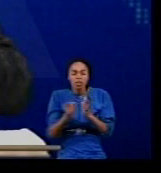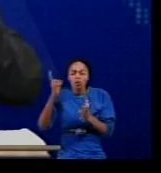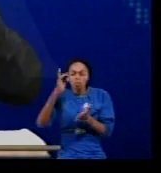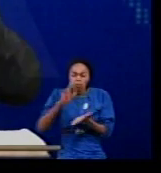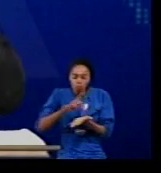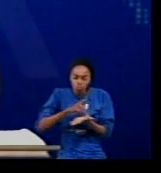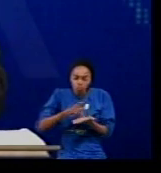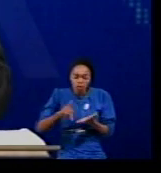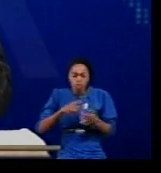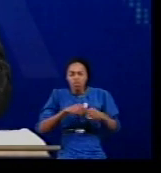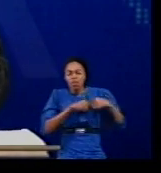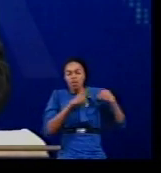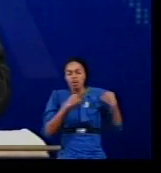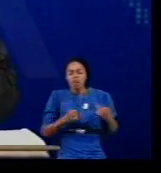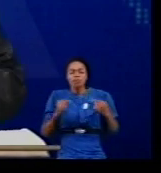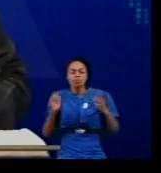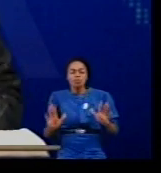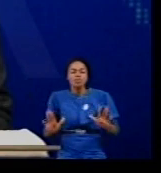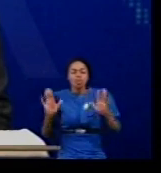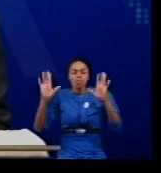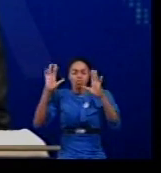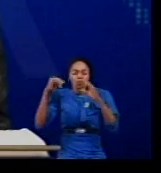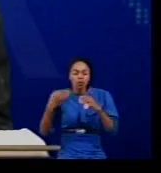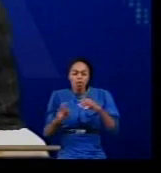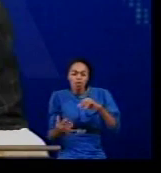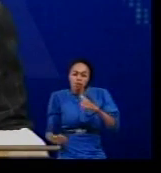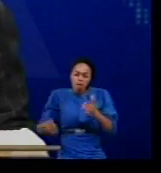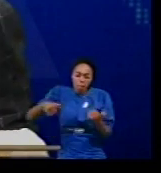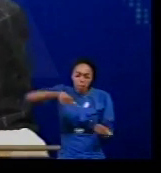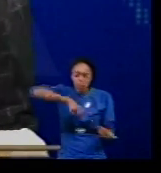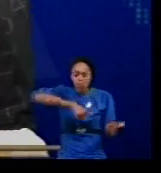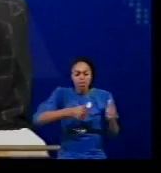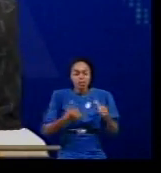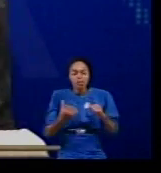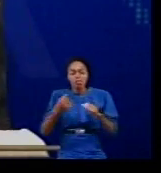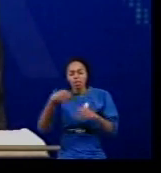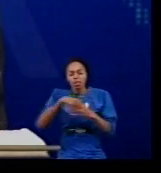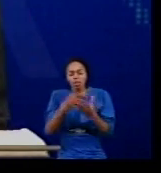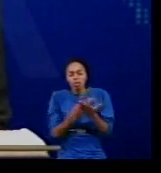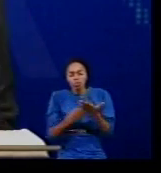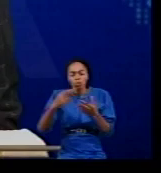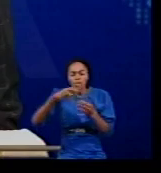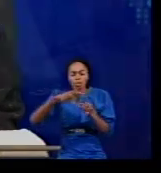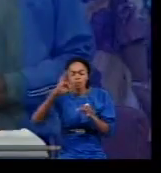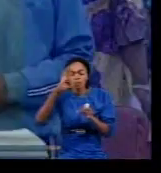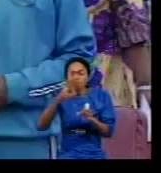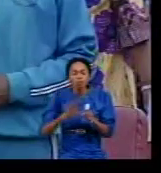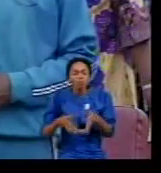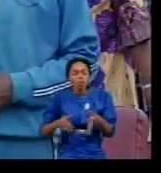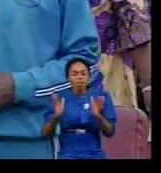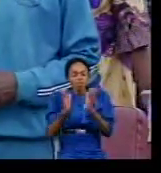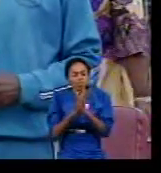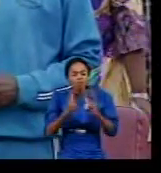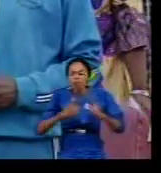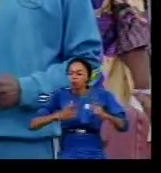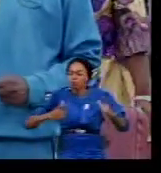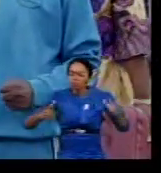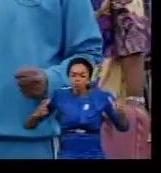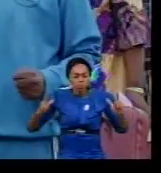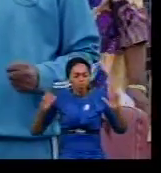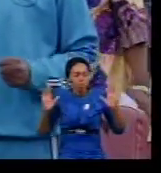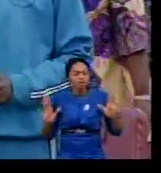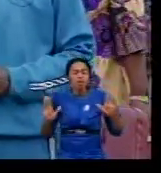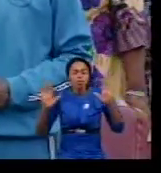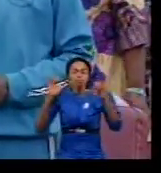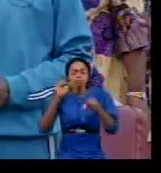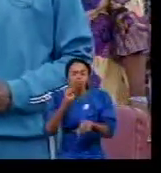this thy might, and thou shalt save Israel from the hand of the Midian. Have I not sent thee?